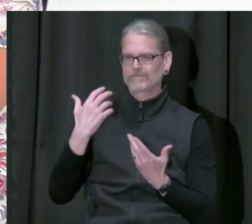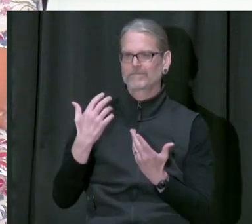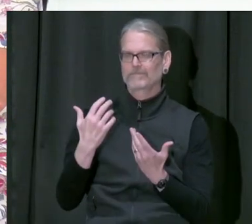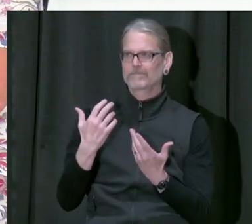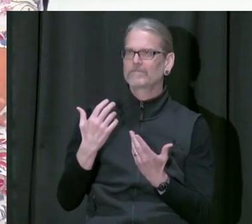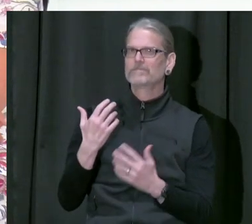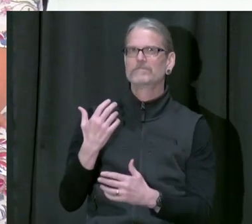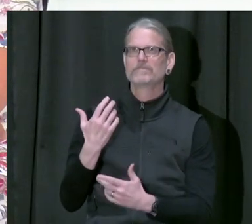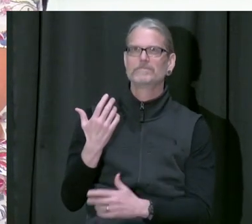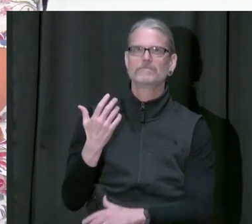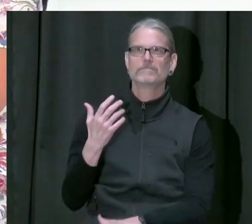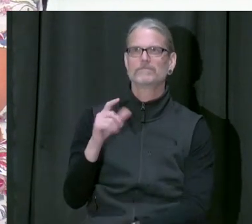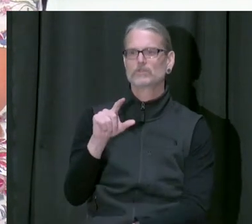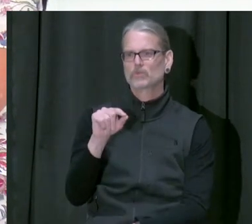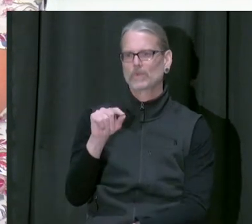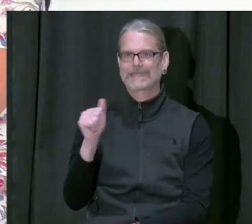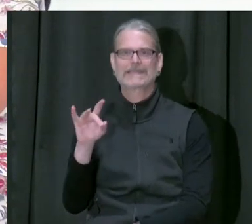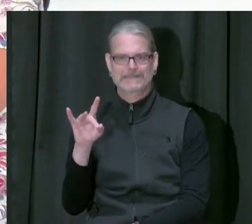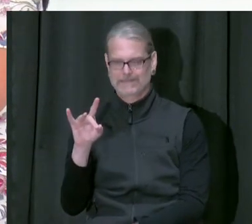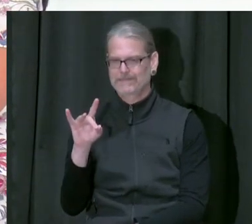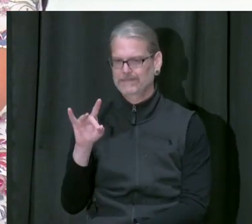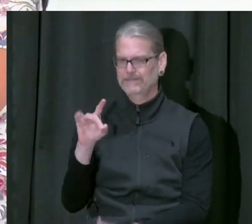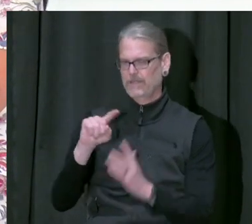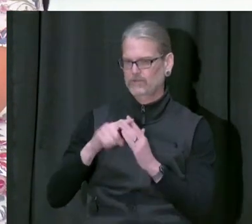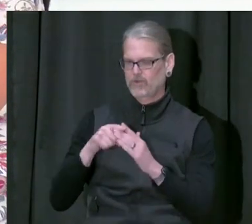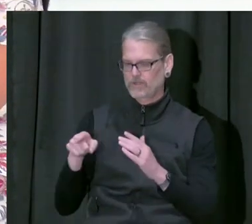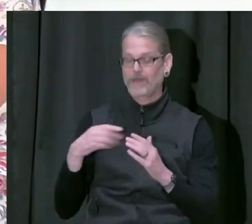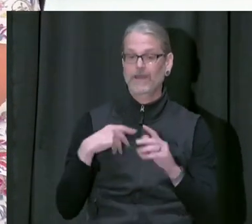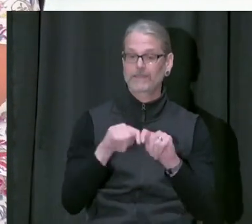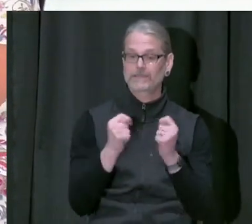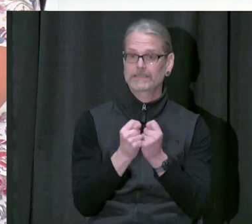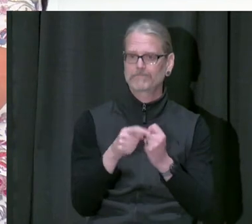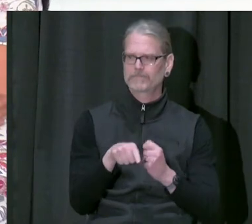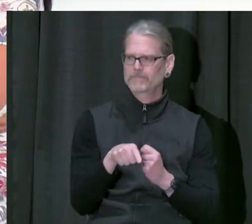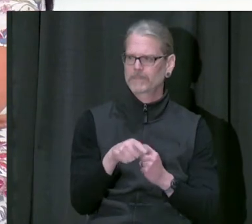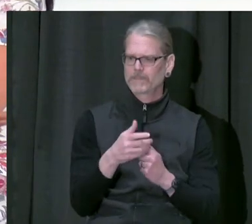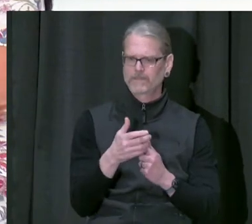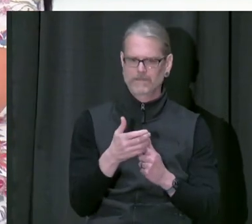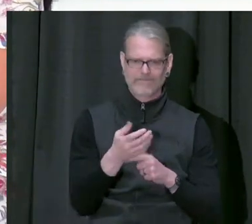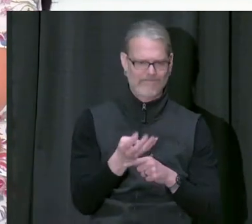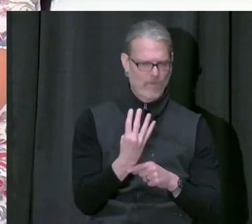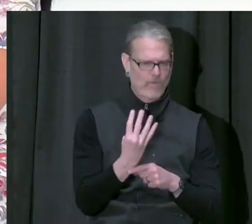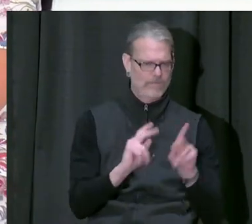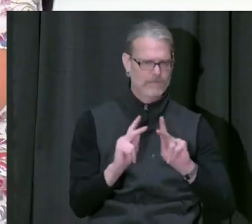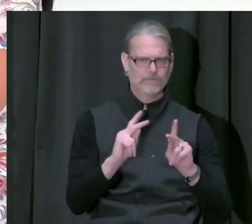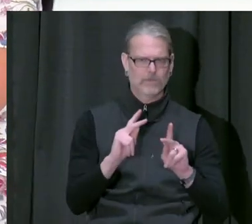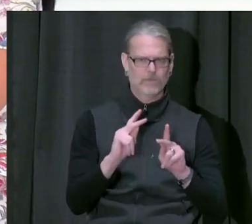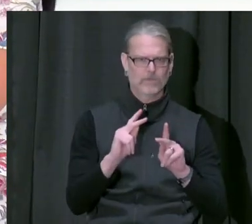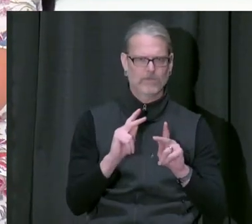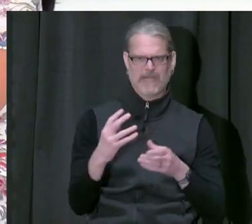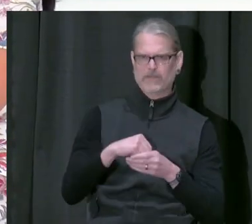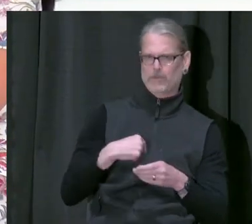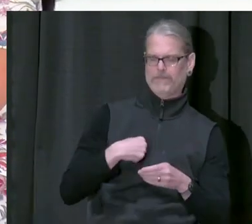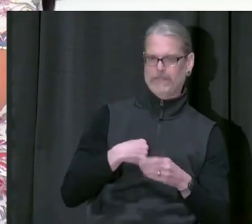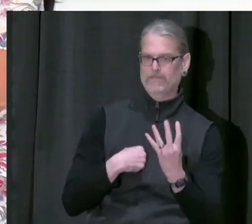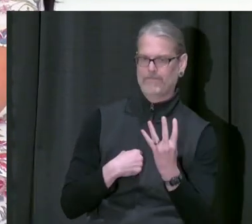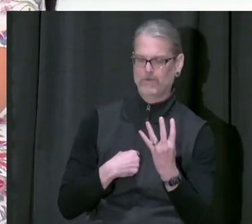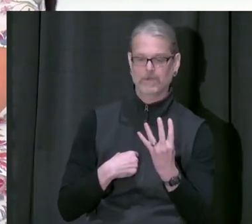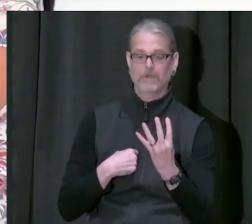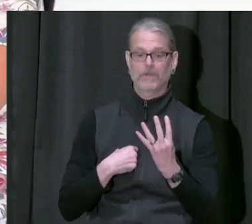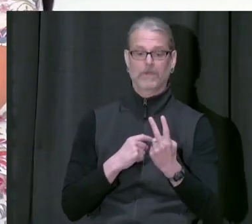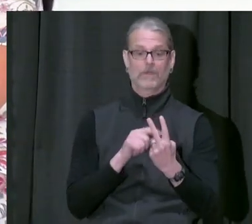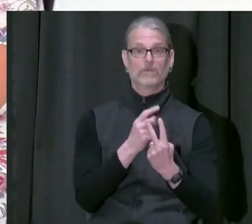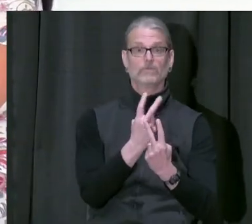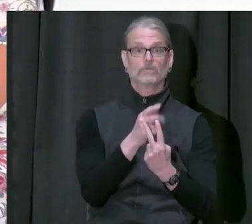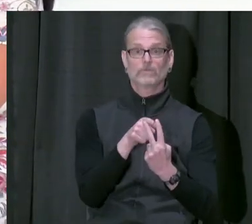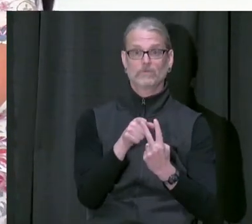in late 2018, I had a team of about four, including me, and two of the individuals on the team were people